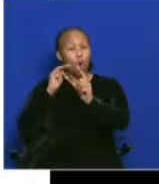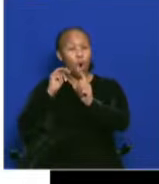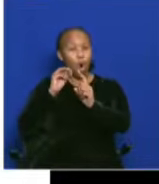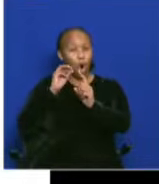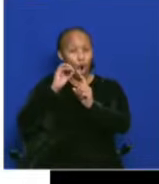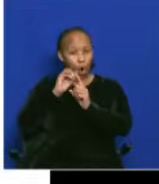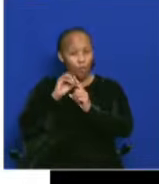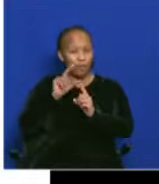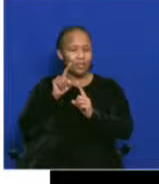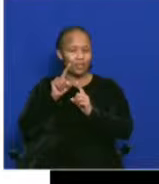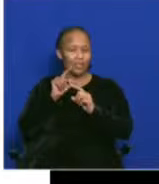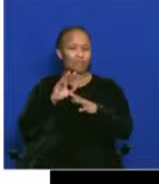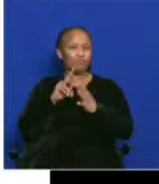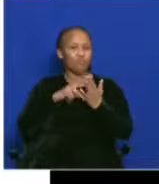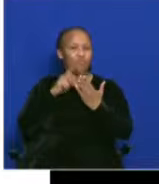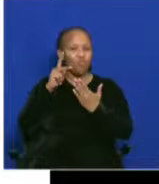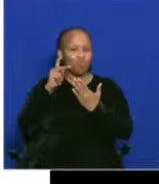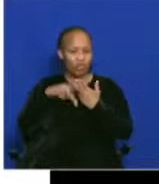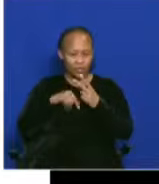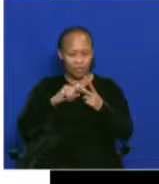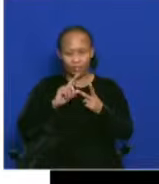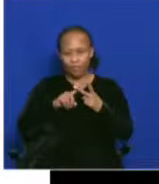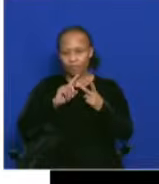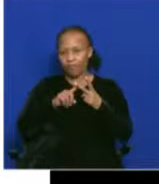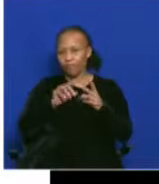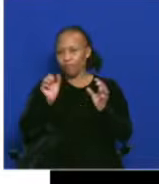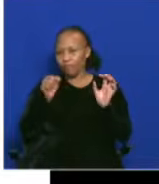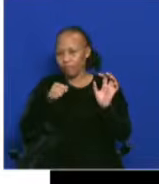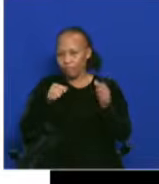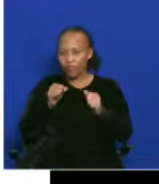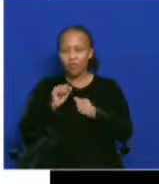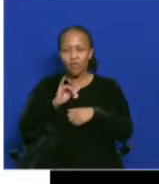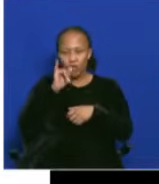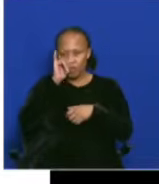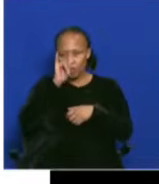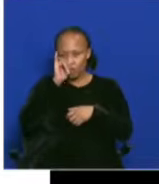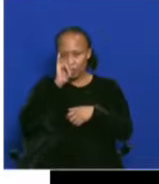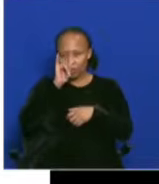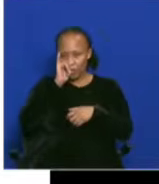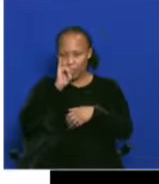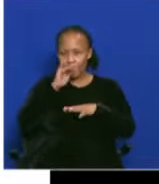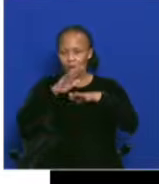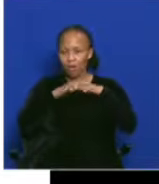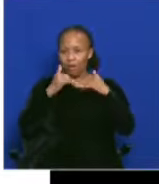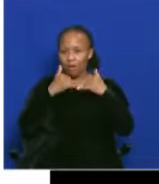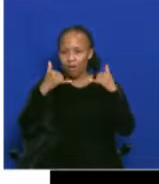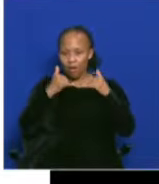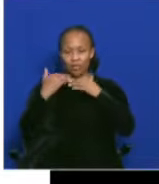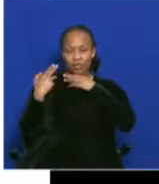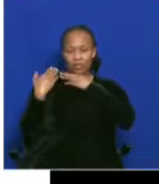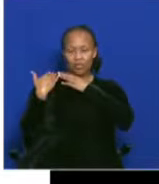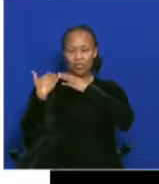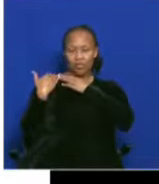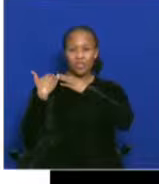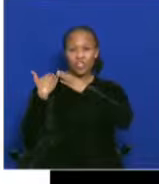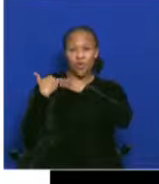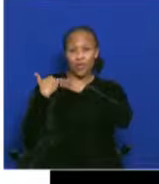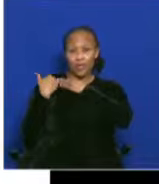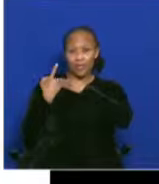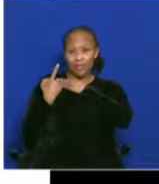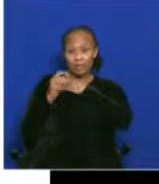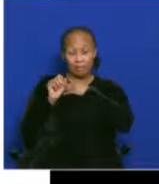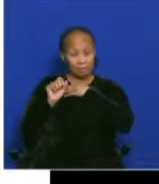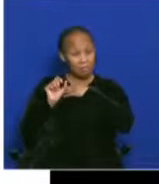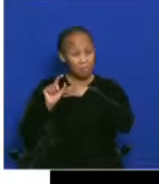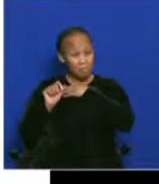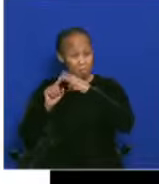2, deployment on cybersecurity solutions in 9 provinces. This is the one we are responding to now, and he